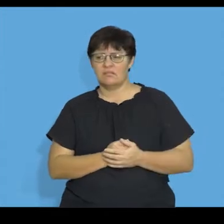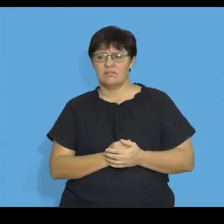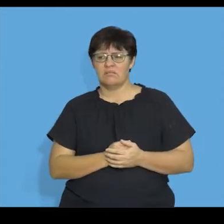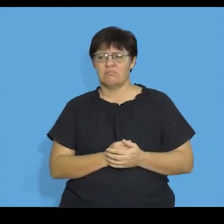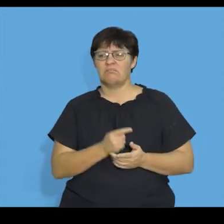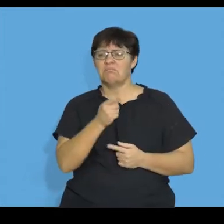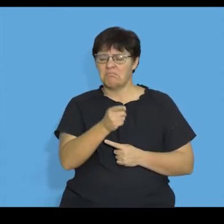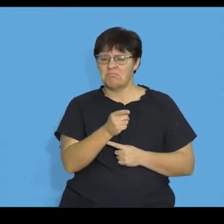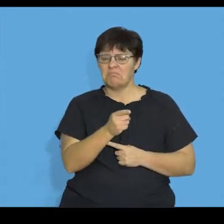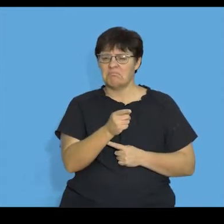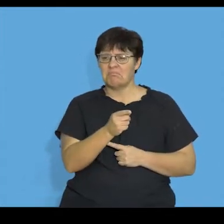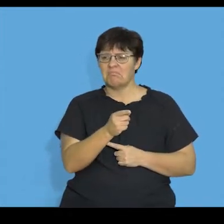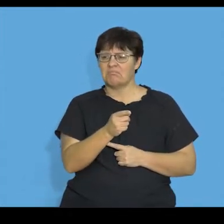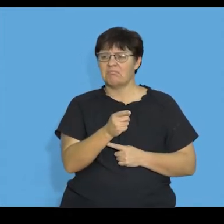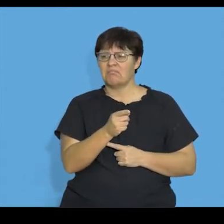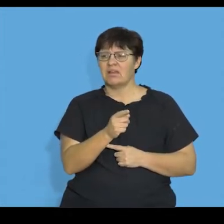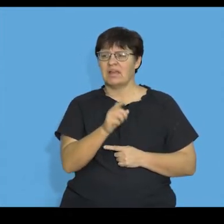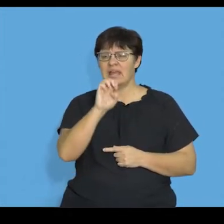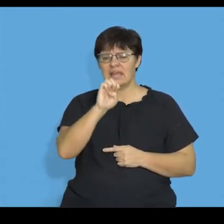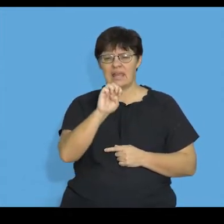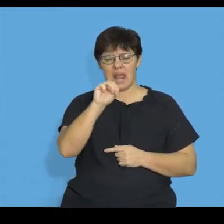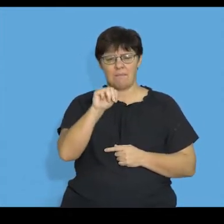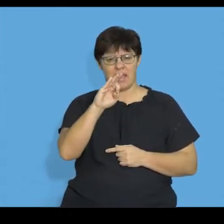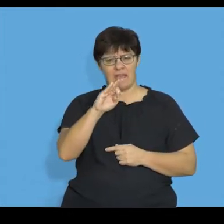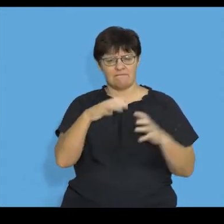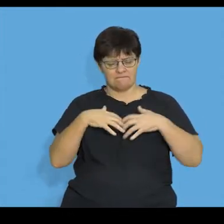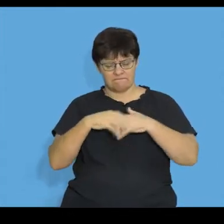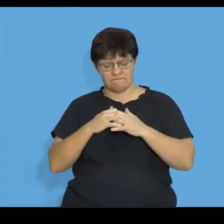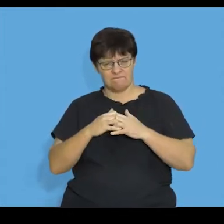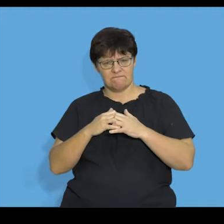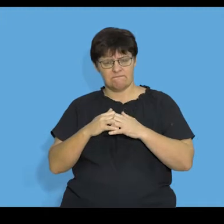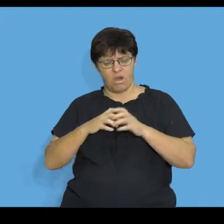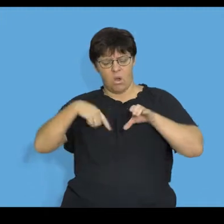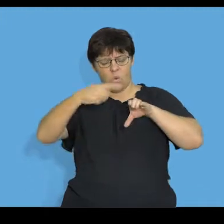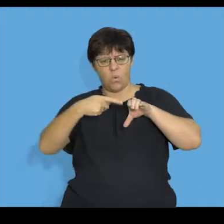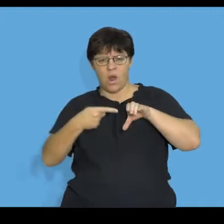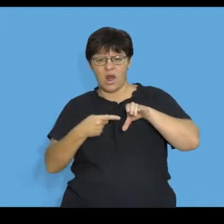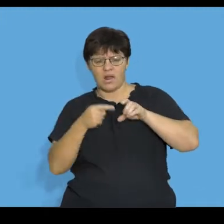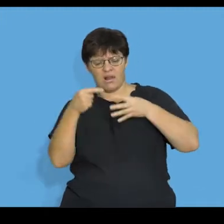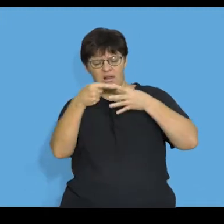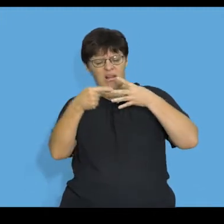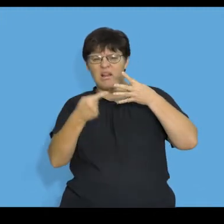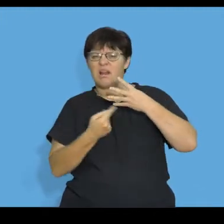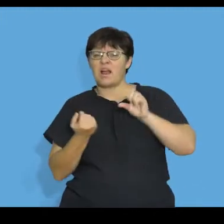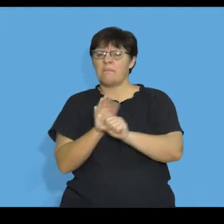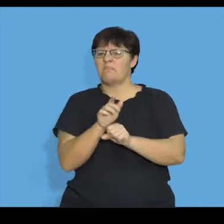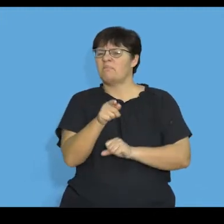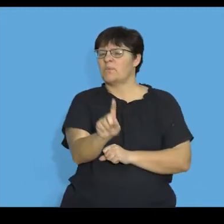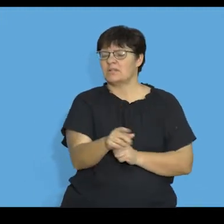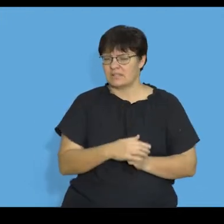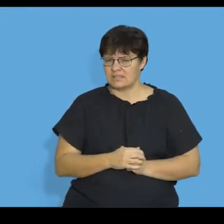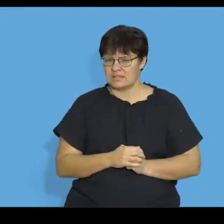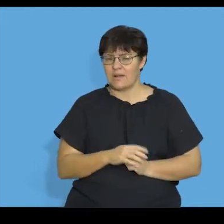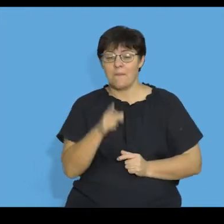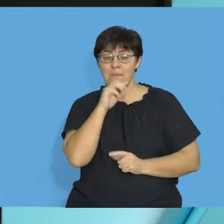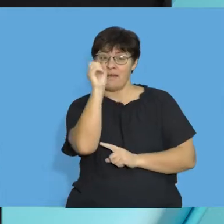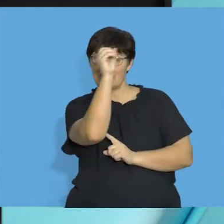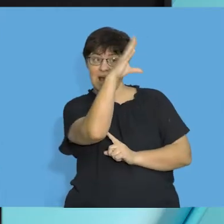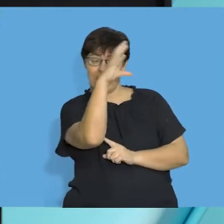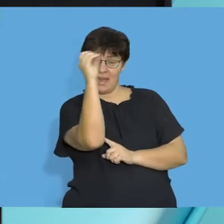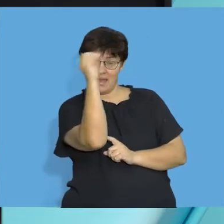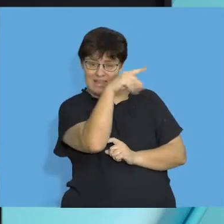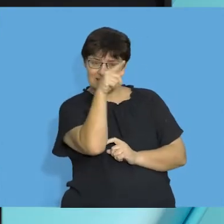that affect the induced EMF in a coil? Now, at this stage, I'm just using the light bulb, the shining light bulb,